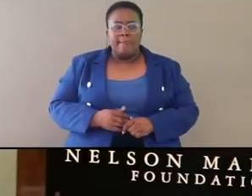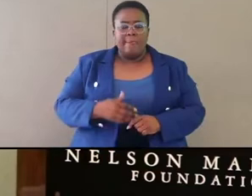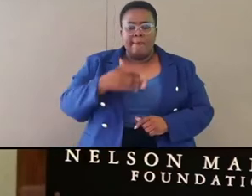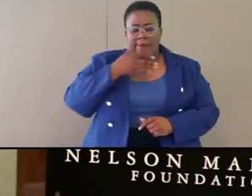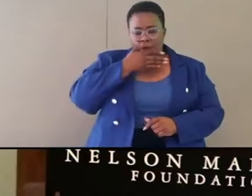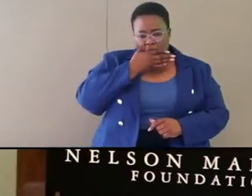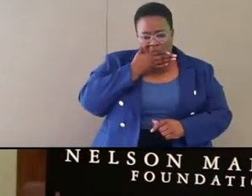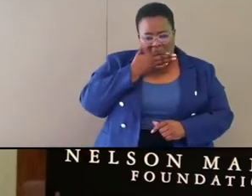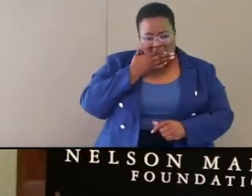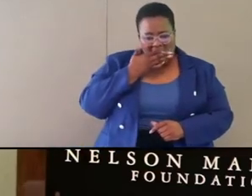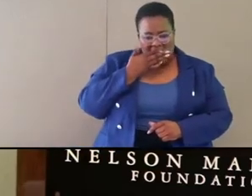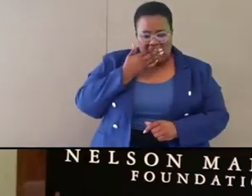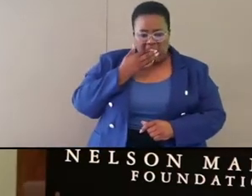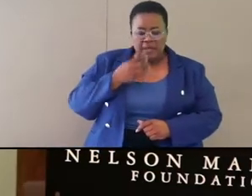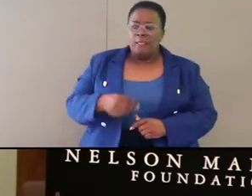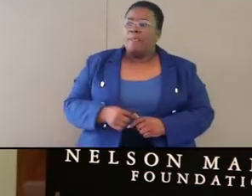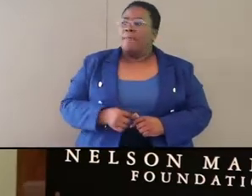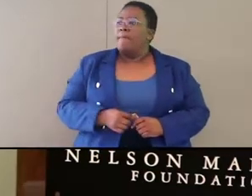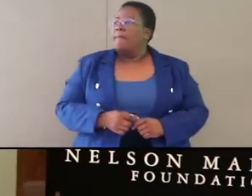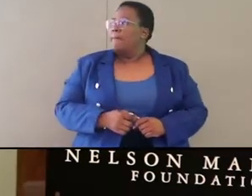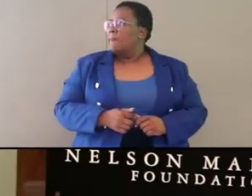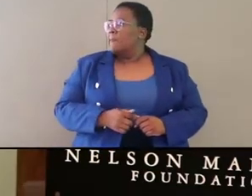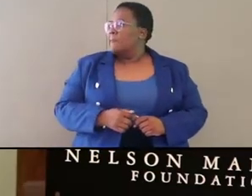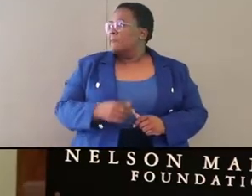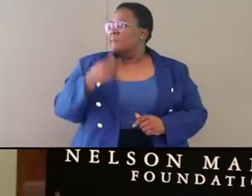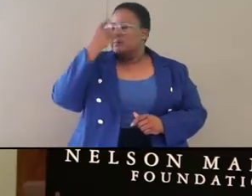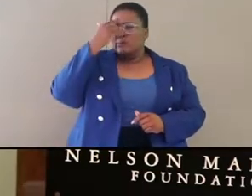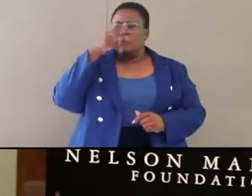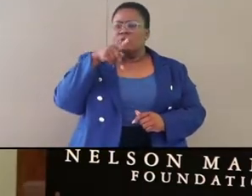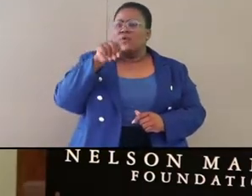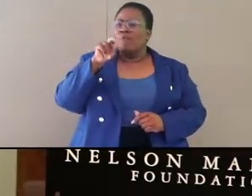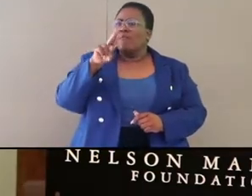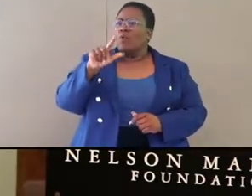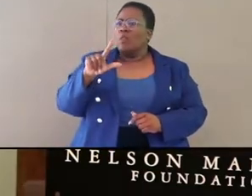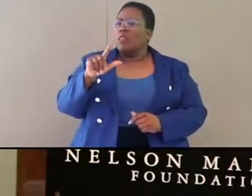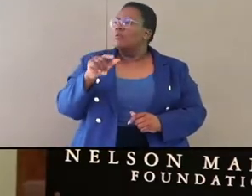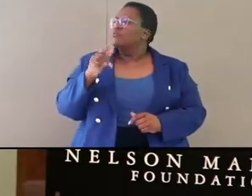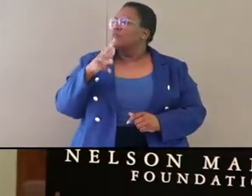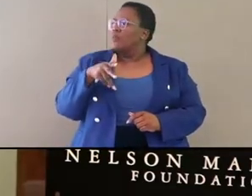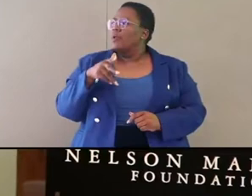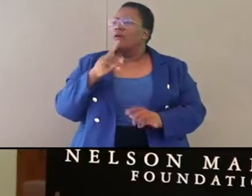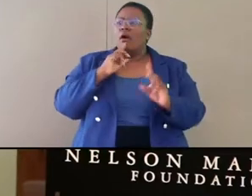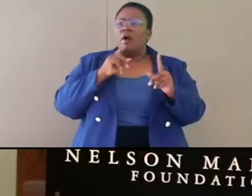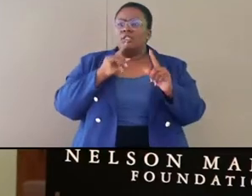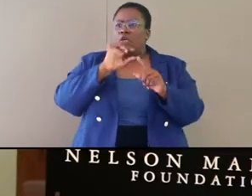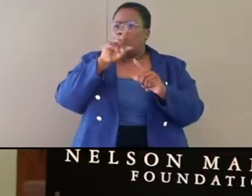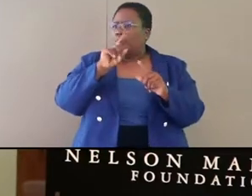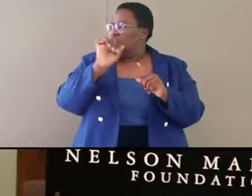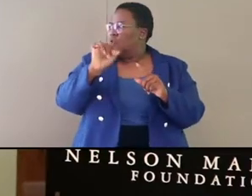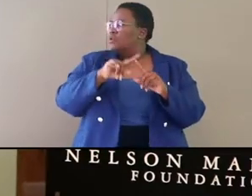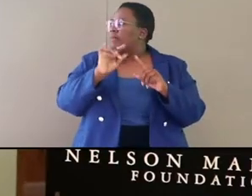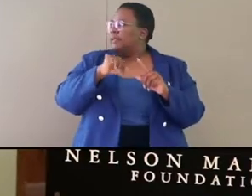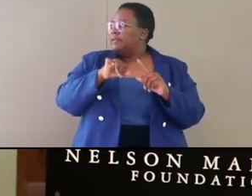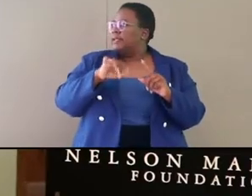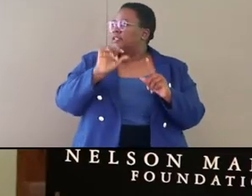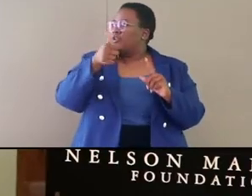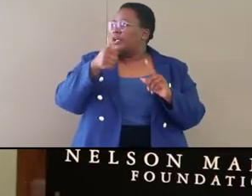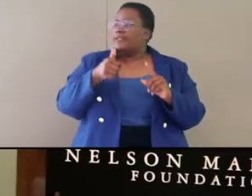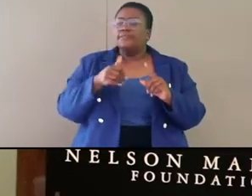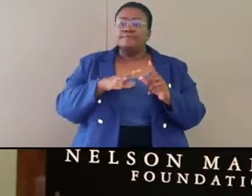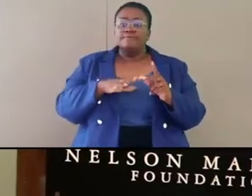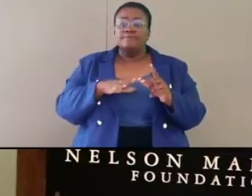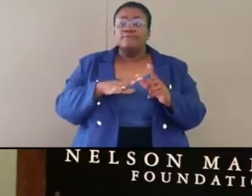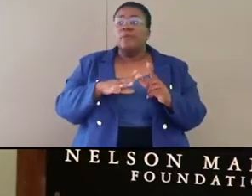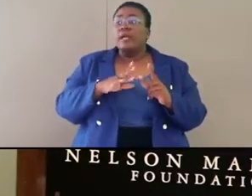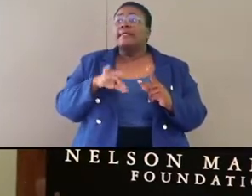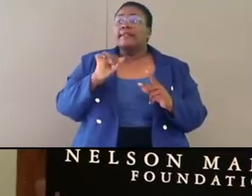I think Paula's going to talk to your question, Daniel. But yes, great. And actually, yeah,